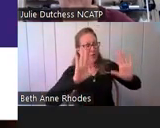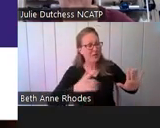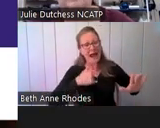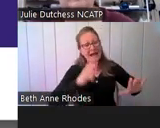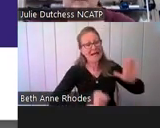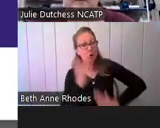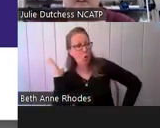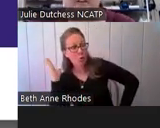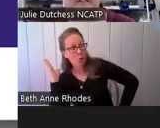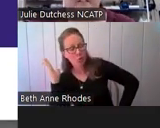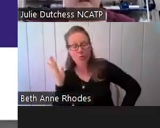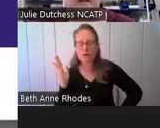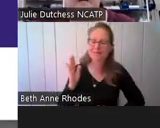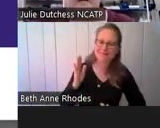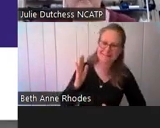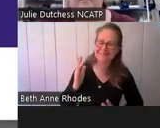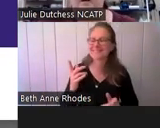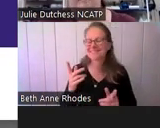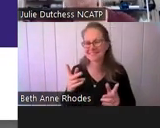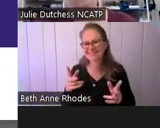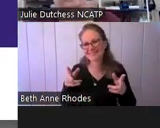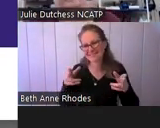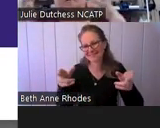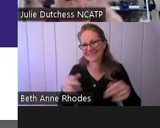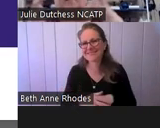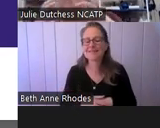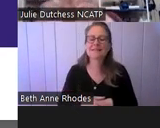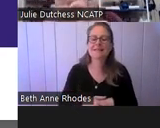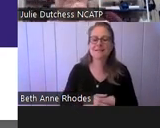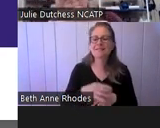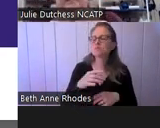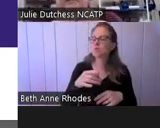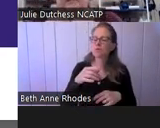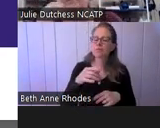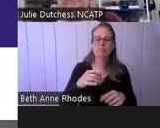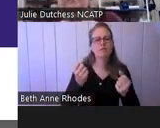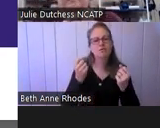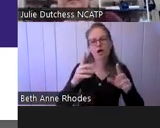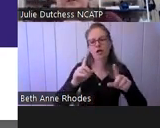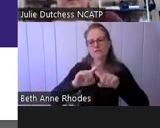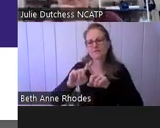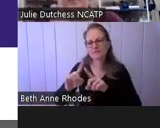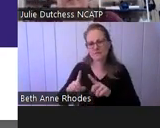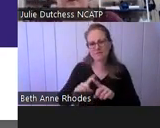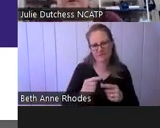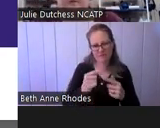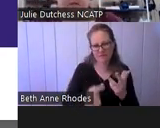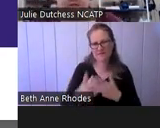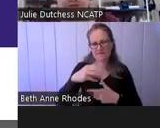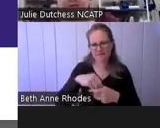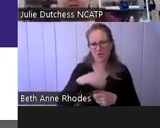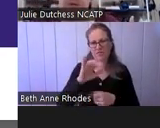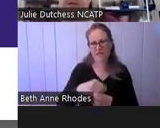have time for this. Wait, so you can see it has a lot of different things, and it's all kind of in one. So it's syncing your schedules with your notes.